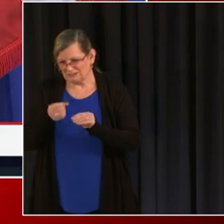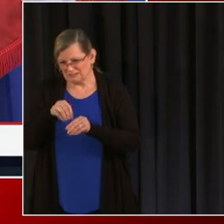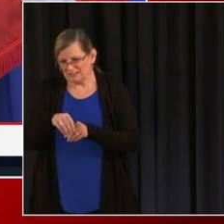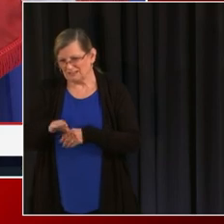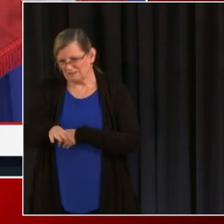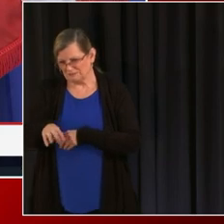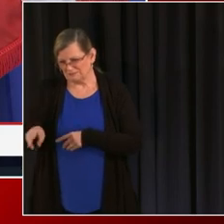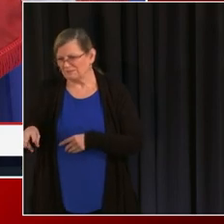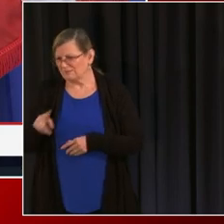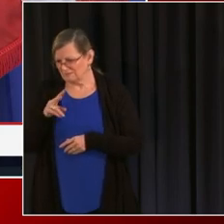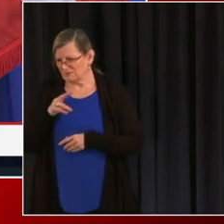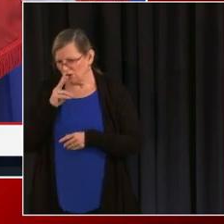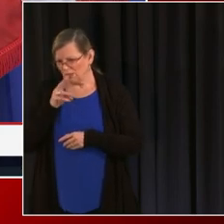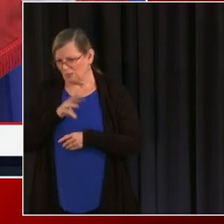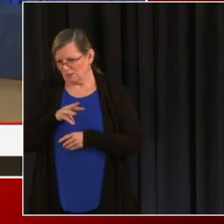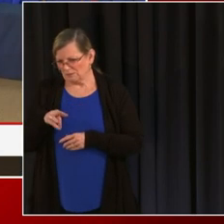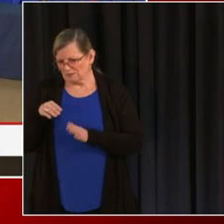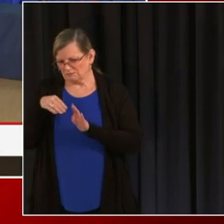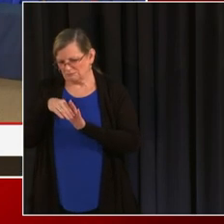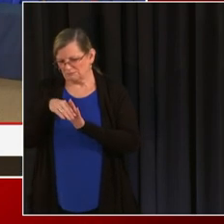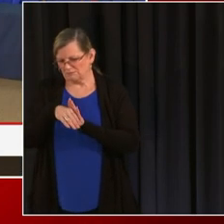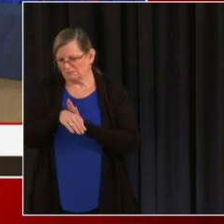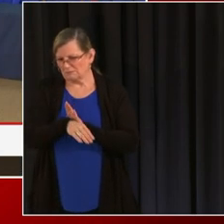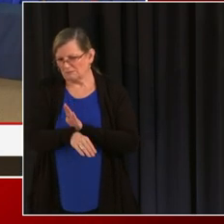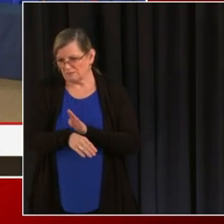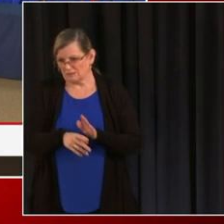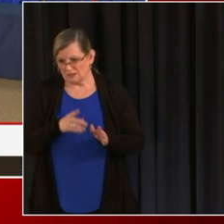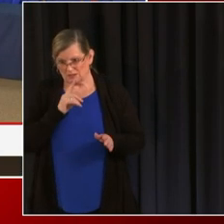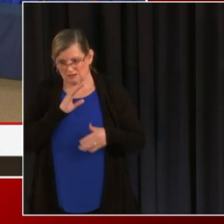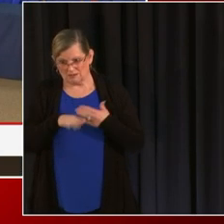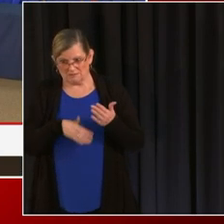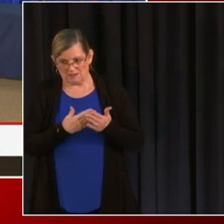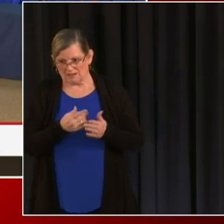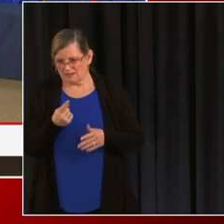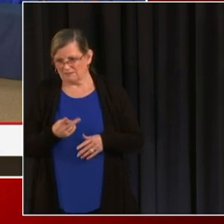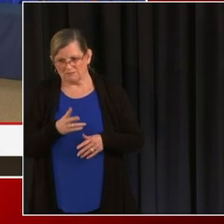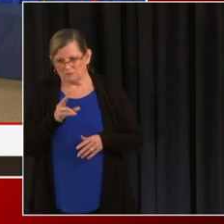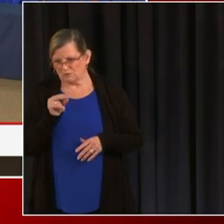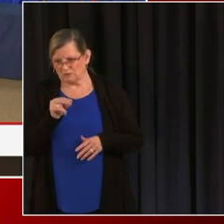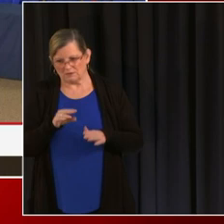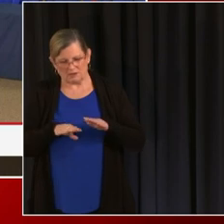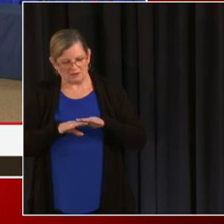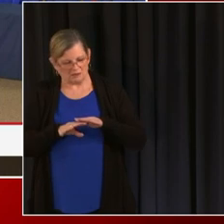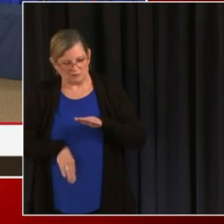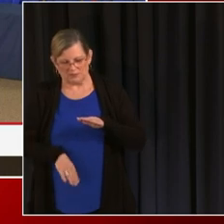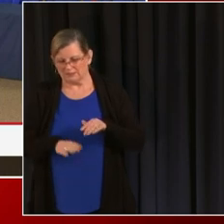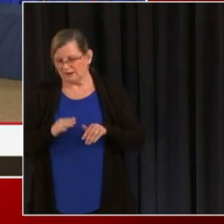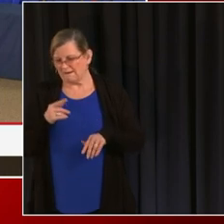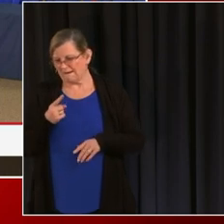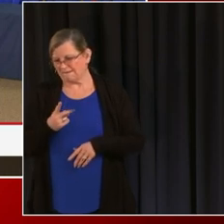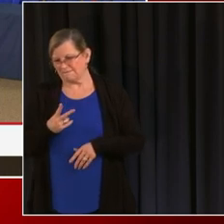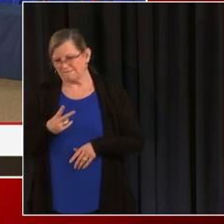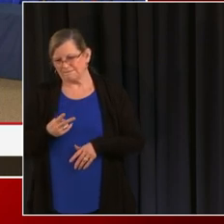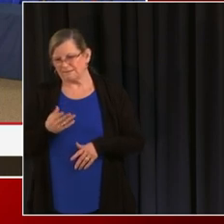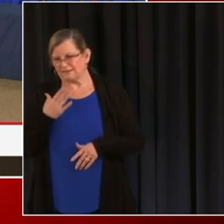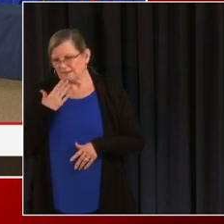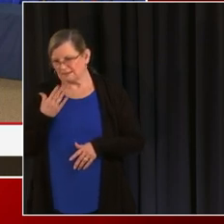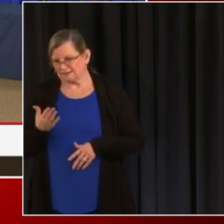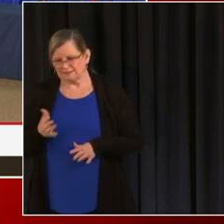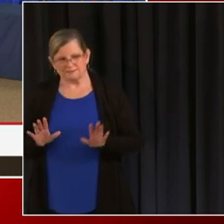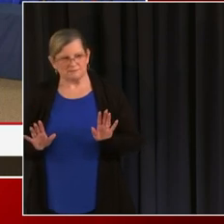you'll notice that percentage continues to decrease. Is it about half? It is not. It's lower. It's lower than that? Yes. Okay, thank